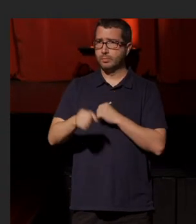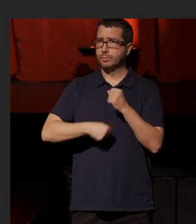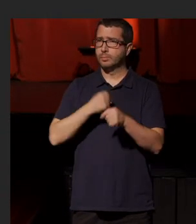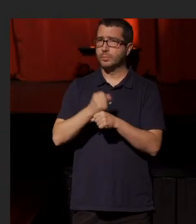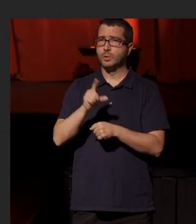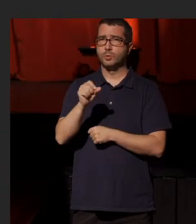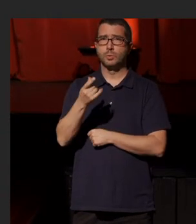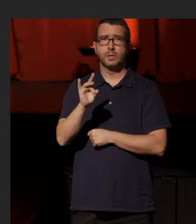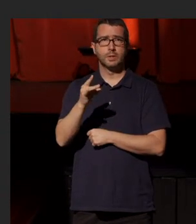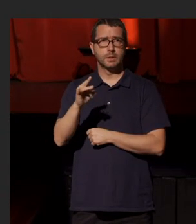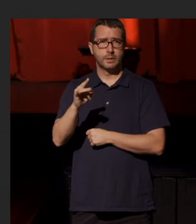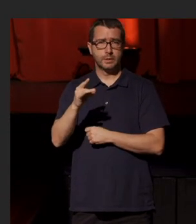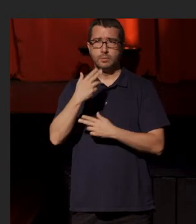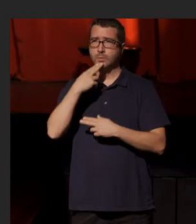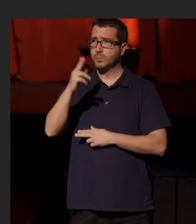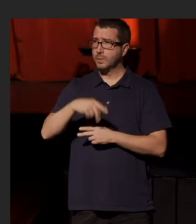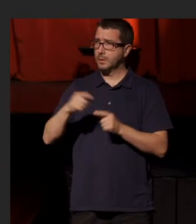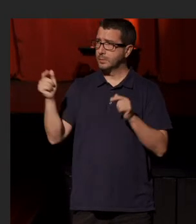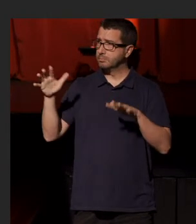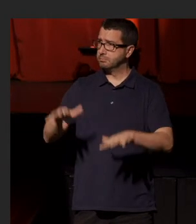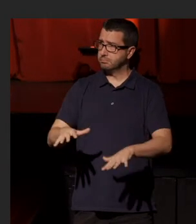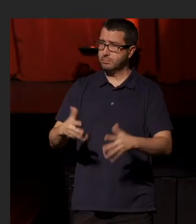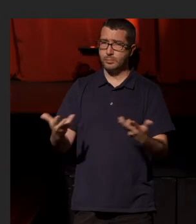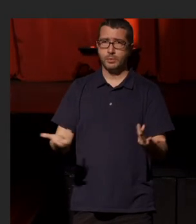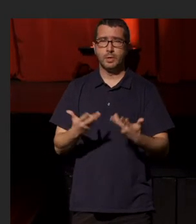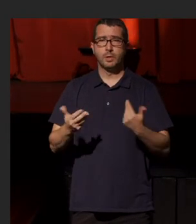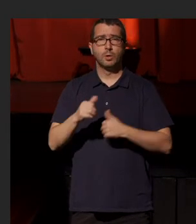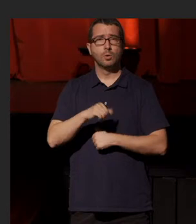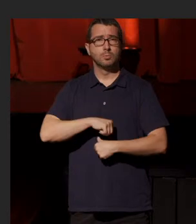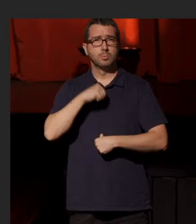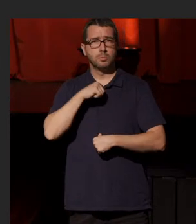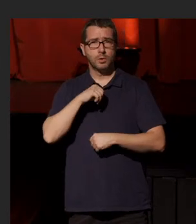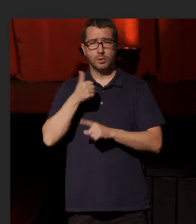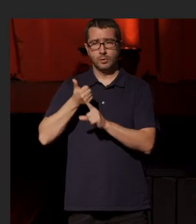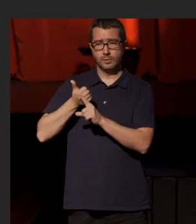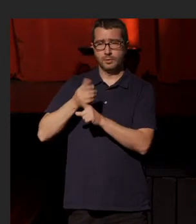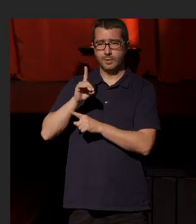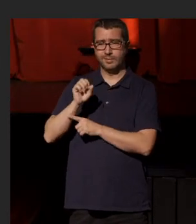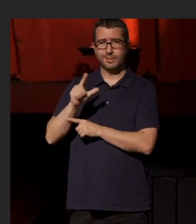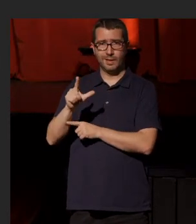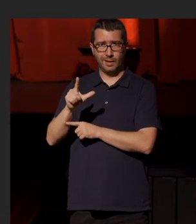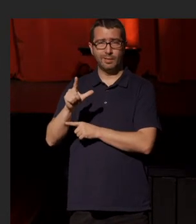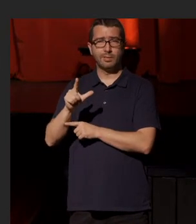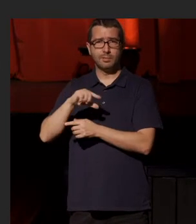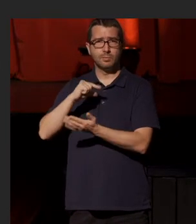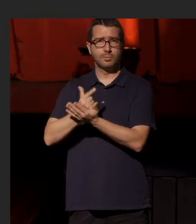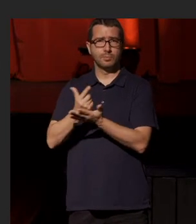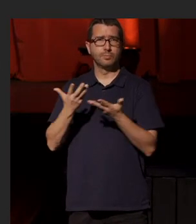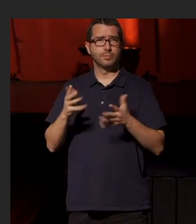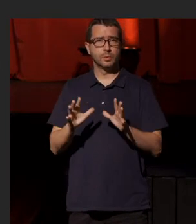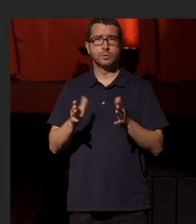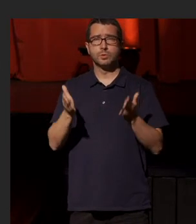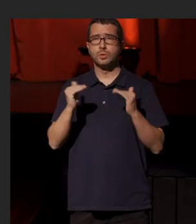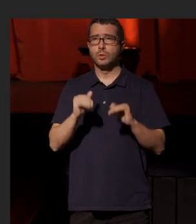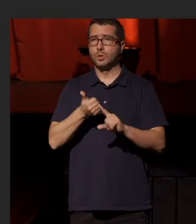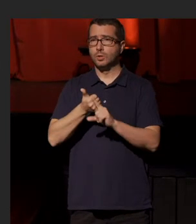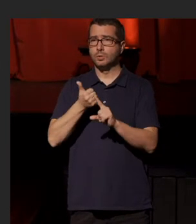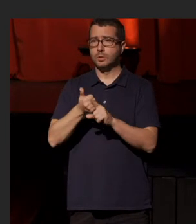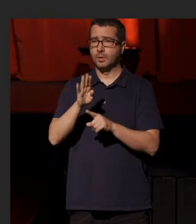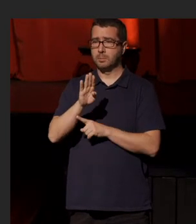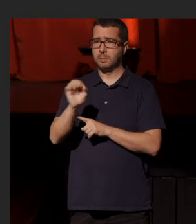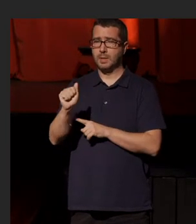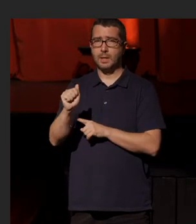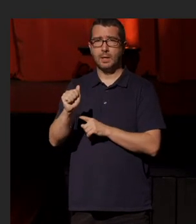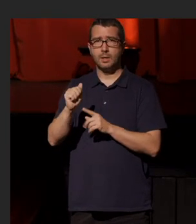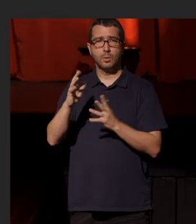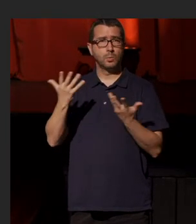here. We're especially proud that Portia is a Dal FAS alumna. She actually holds a BA in